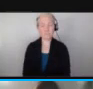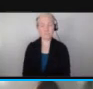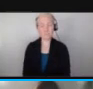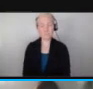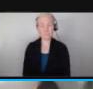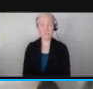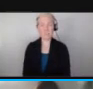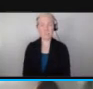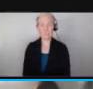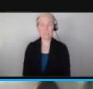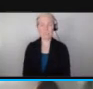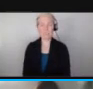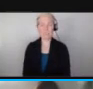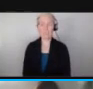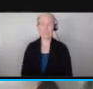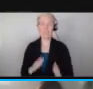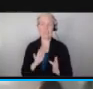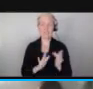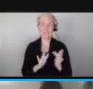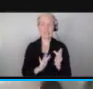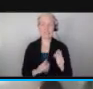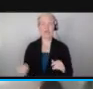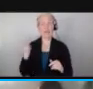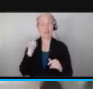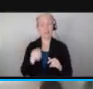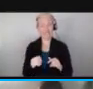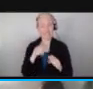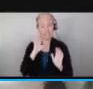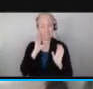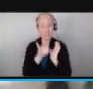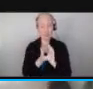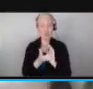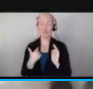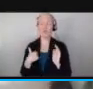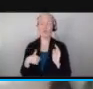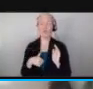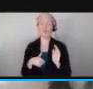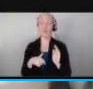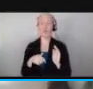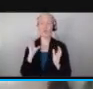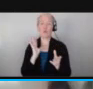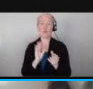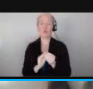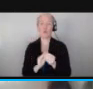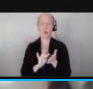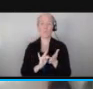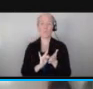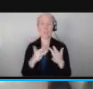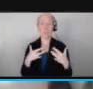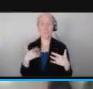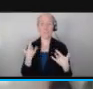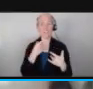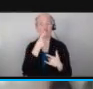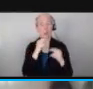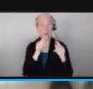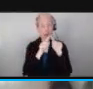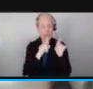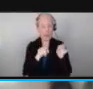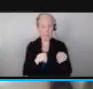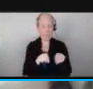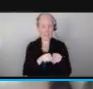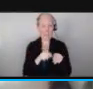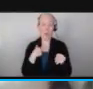particular graph, we collapsed total medical events, that which is in the red box, into